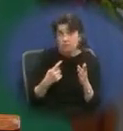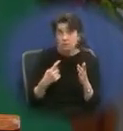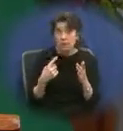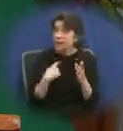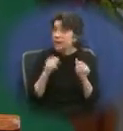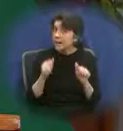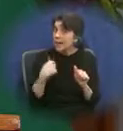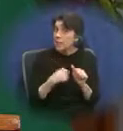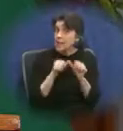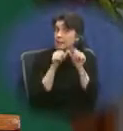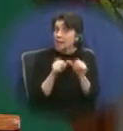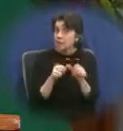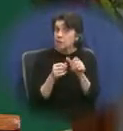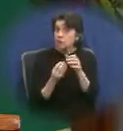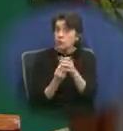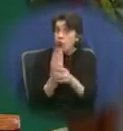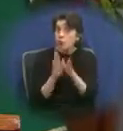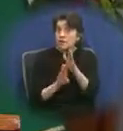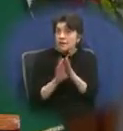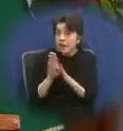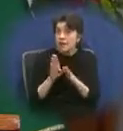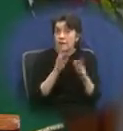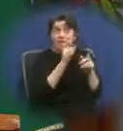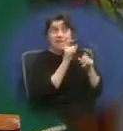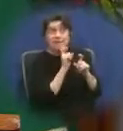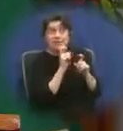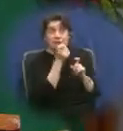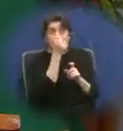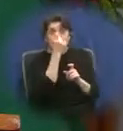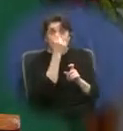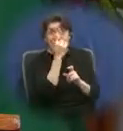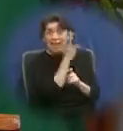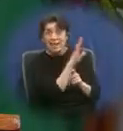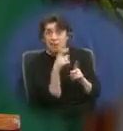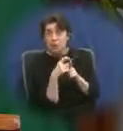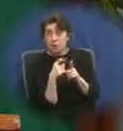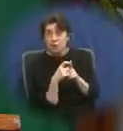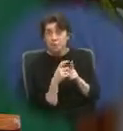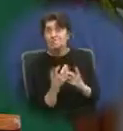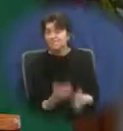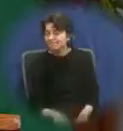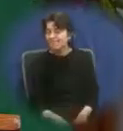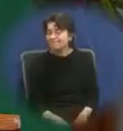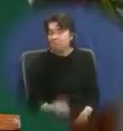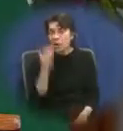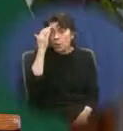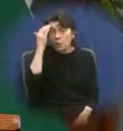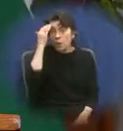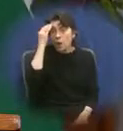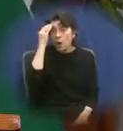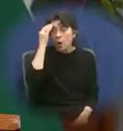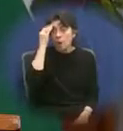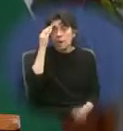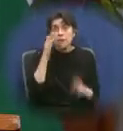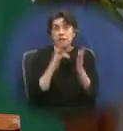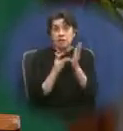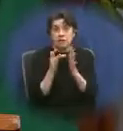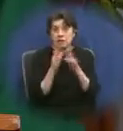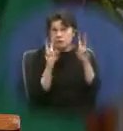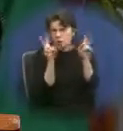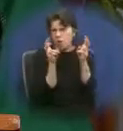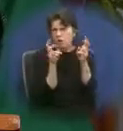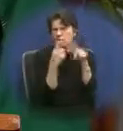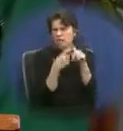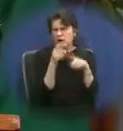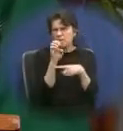continue to grow the gift of understanding of his word? And know very well that as Jesus quoted in